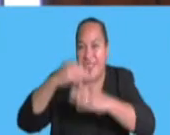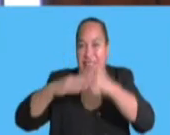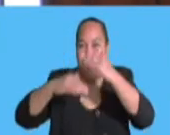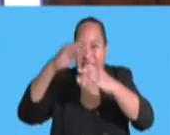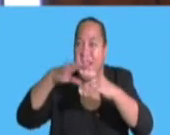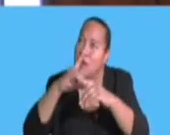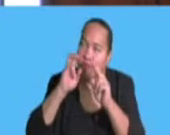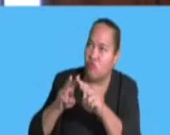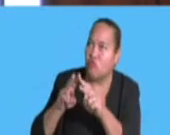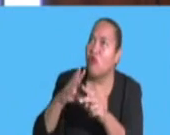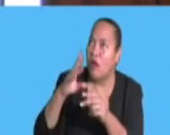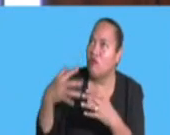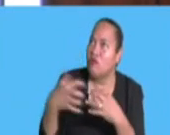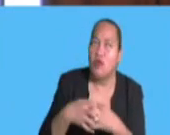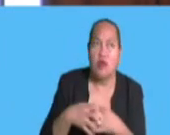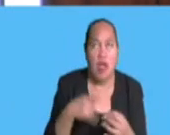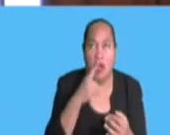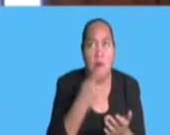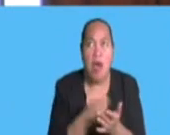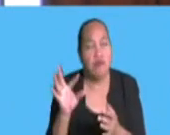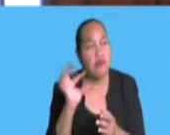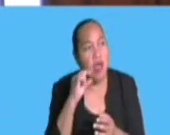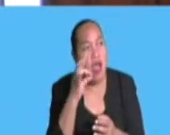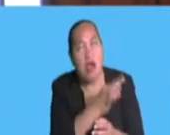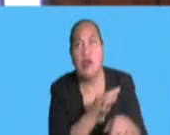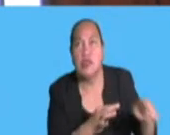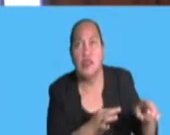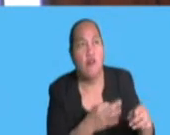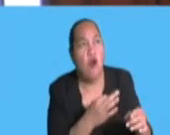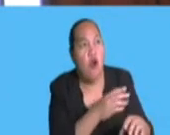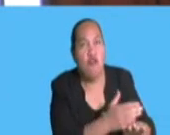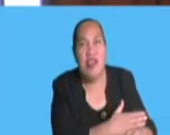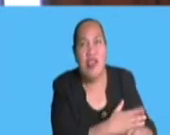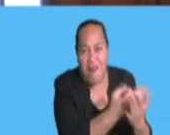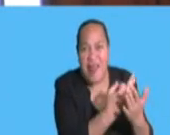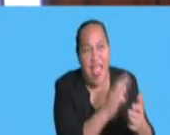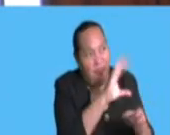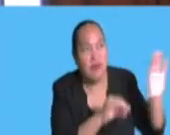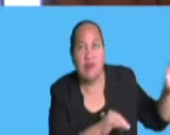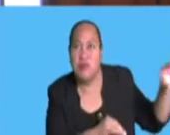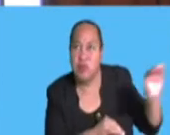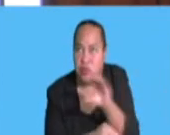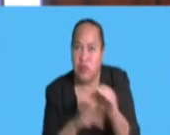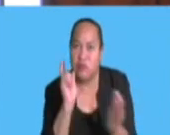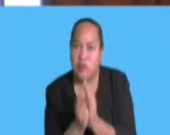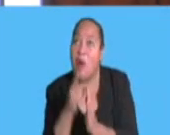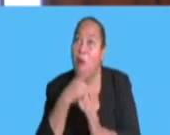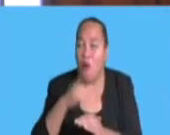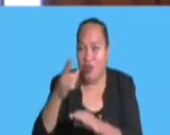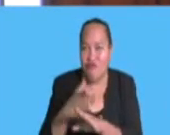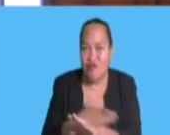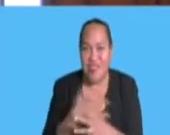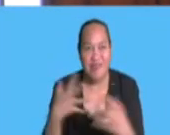for green or climate change funding from international markets, which is becoming more readily available. Thus, you're killing 2 birds